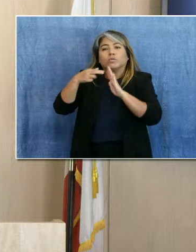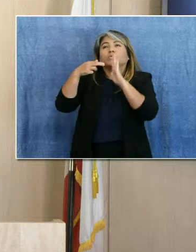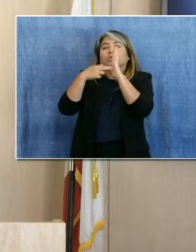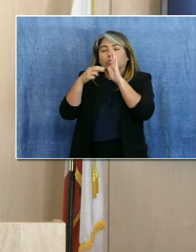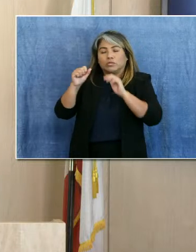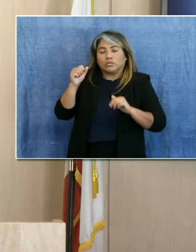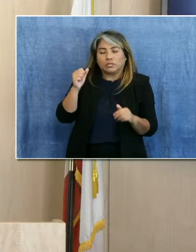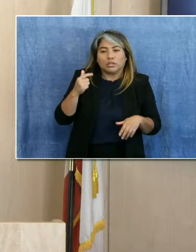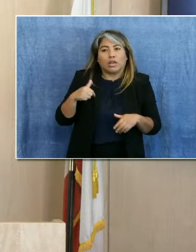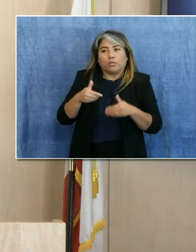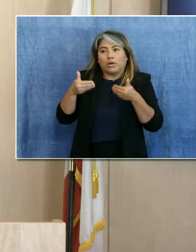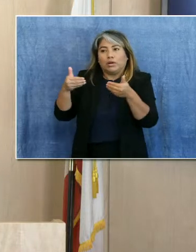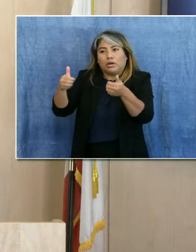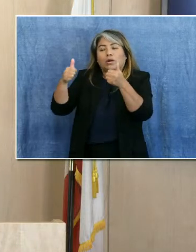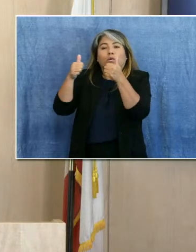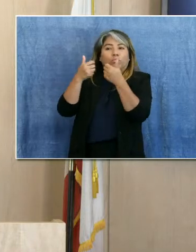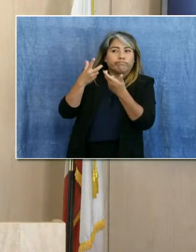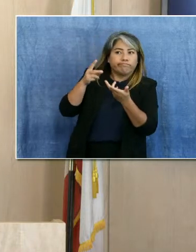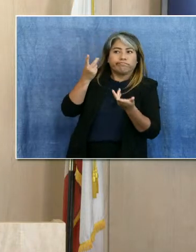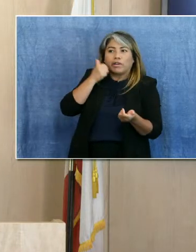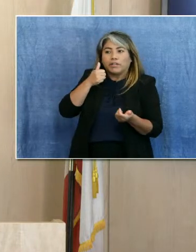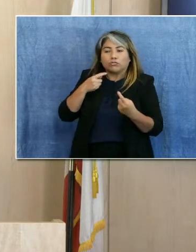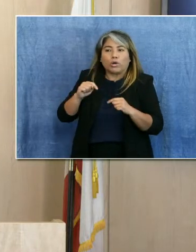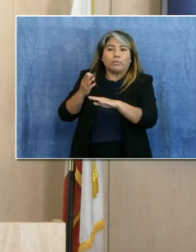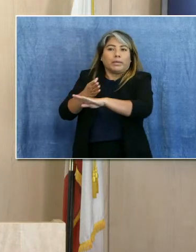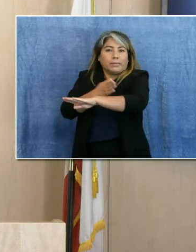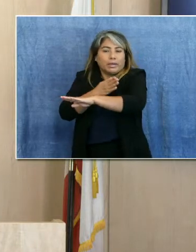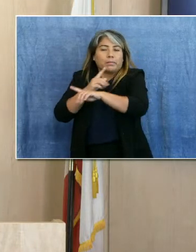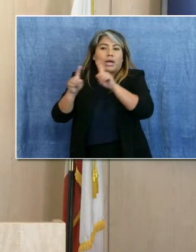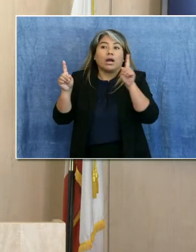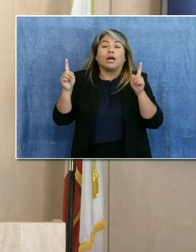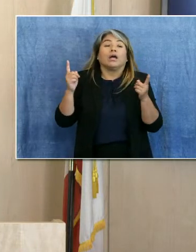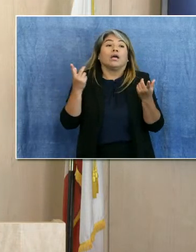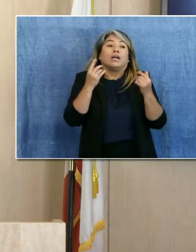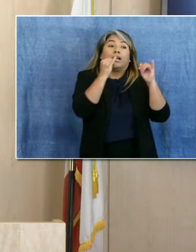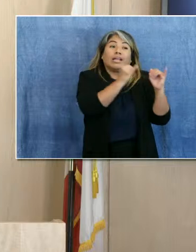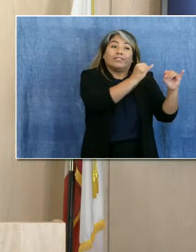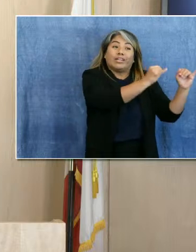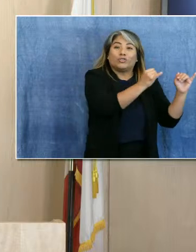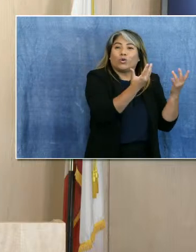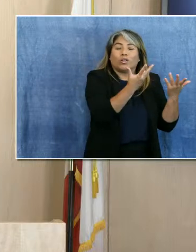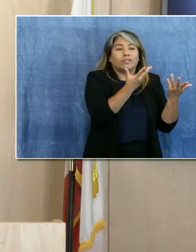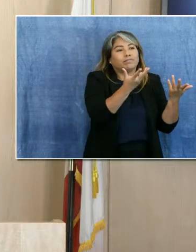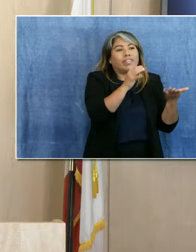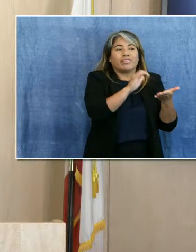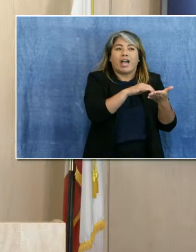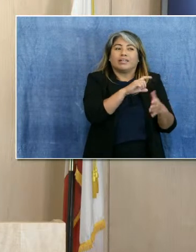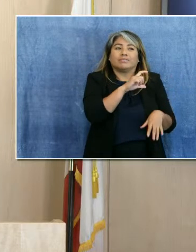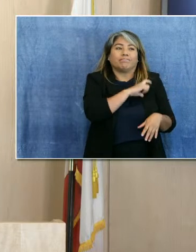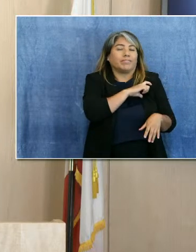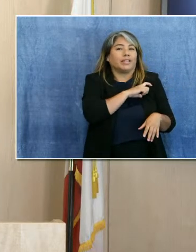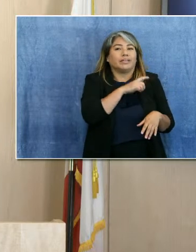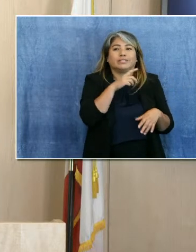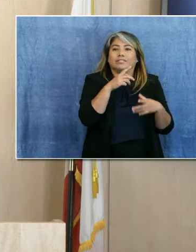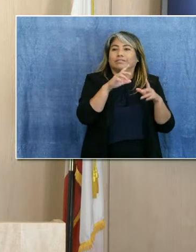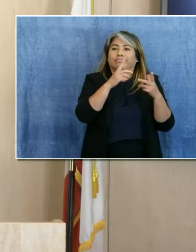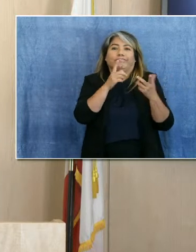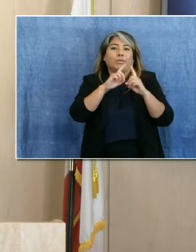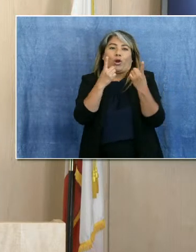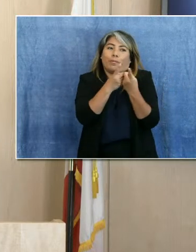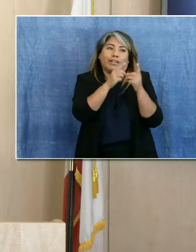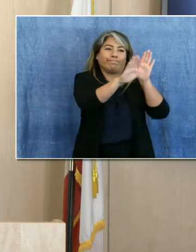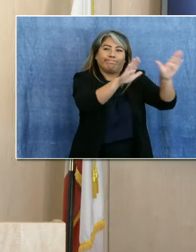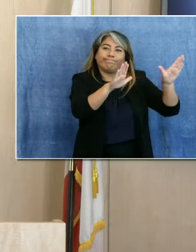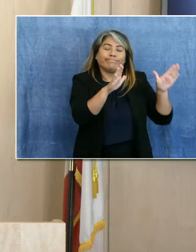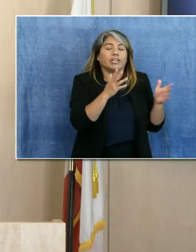we have a system, we're moving forward on daily trying to make that better. But as it relates to the individuals, it really will be a jurisdiction by jurisdiction decision. I know we